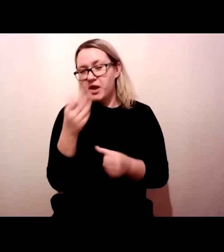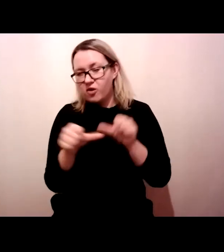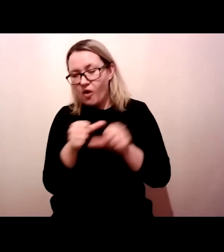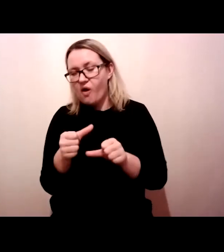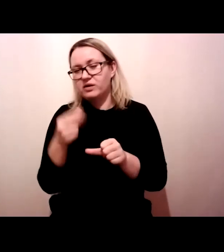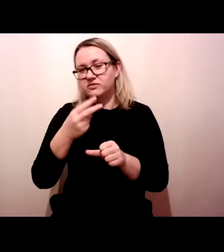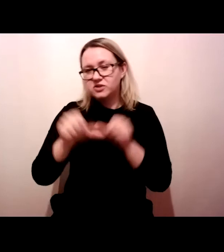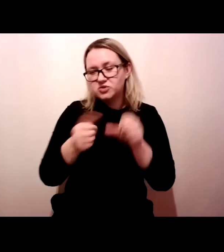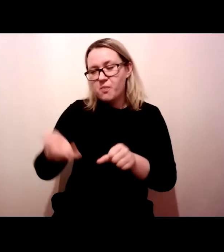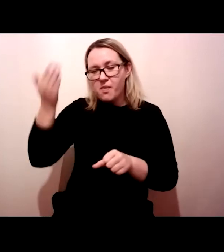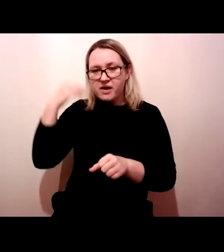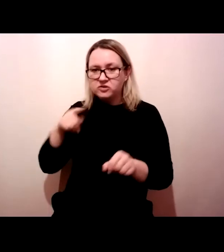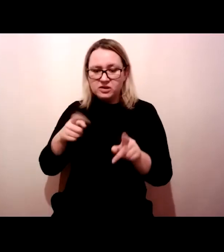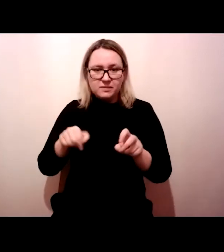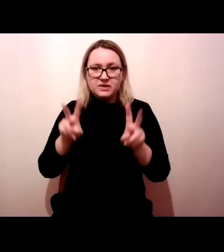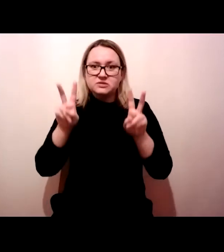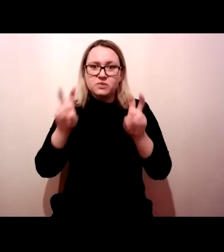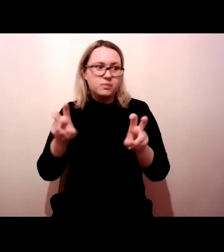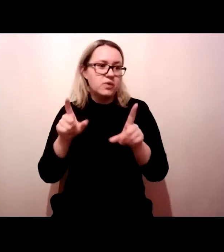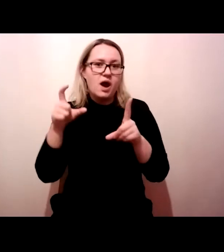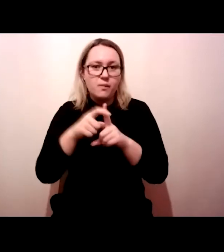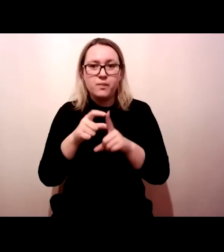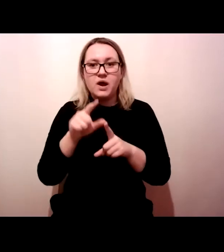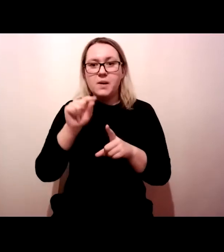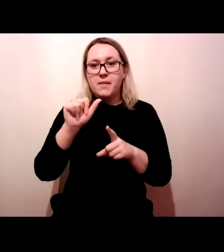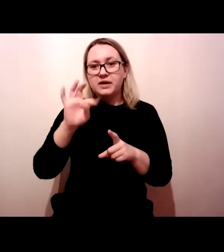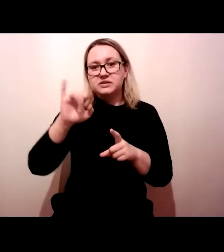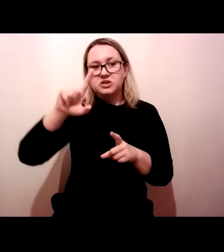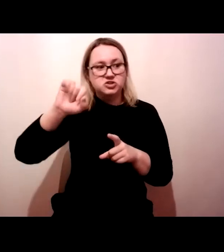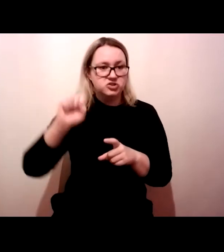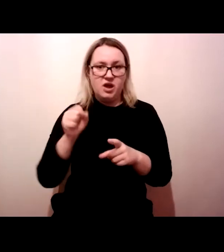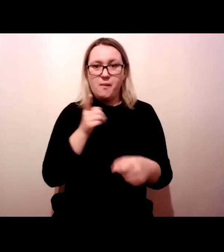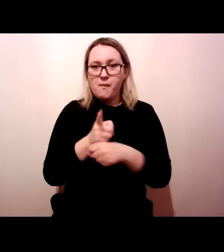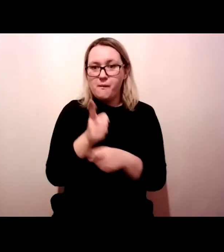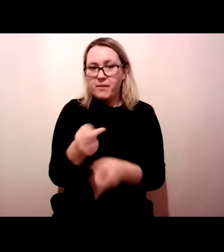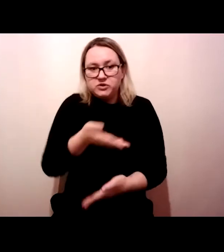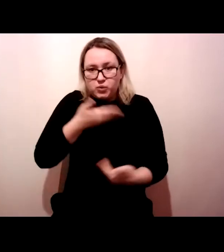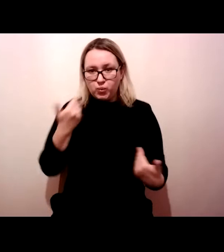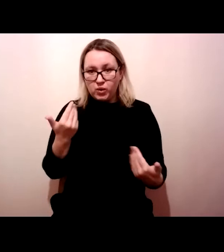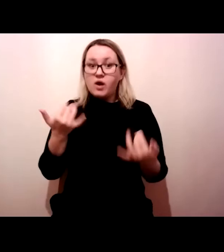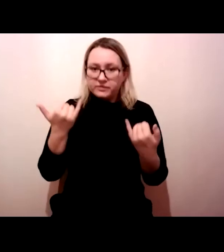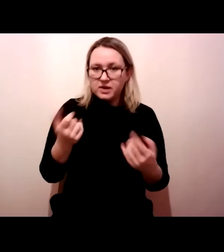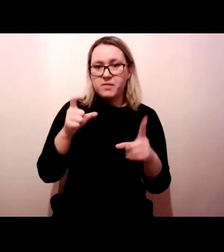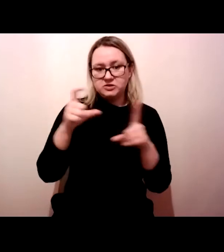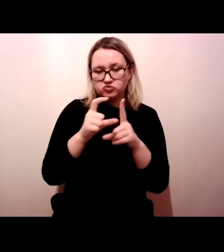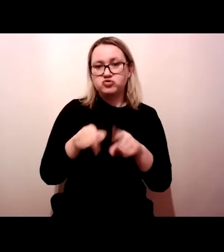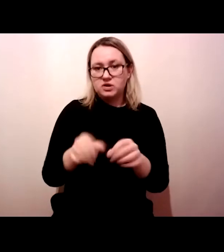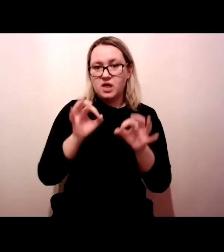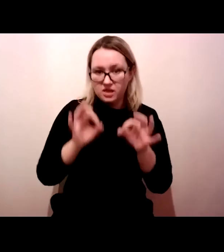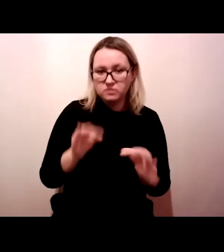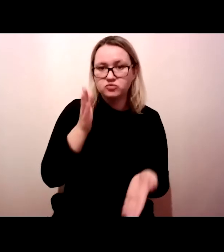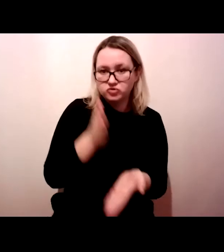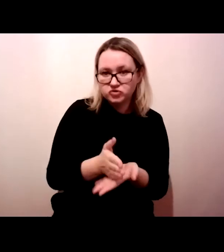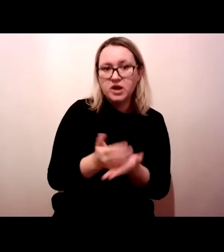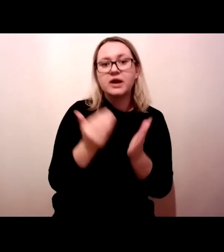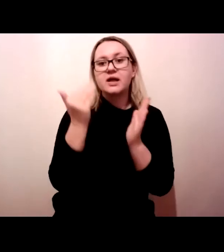Some 15 years ago, we didn't even have a concept of bullying. Now, it is